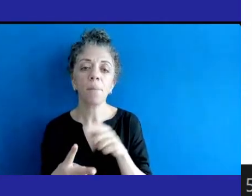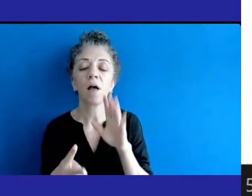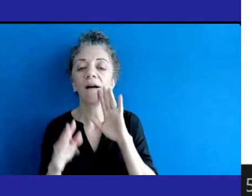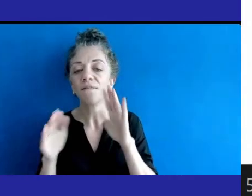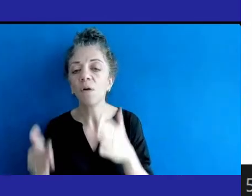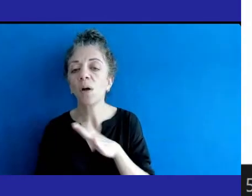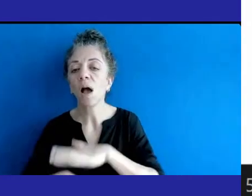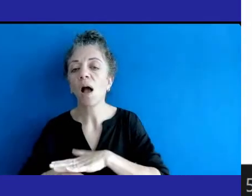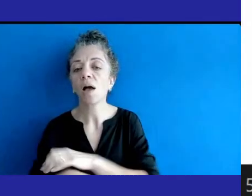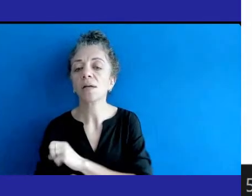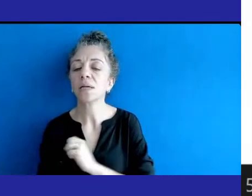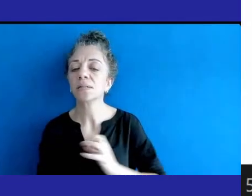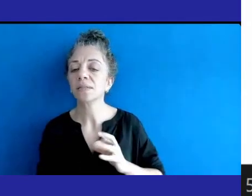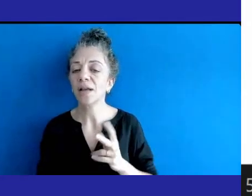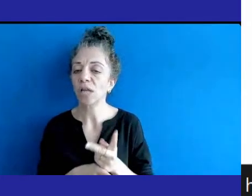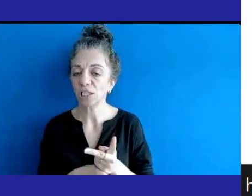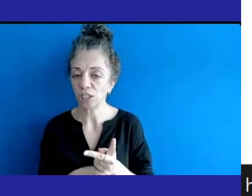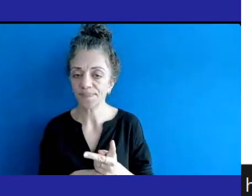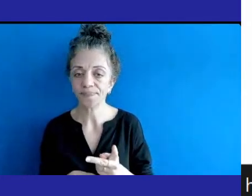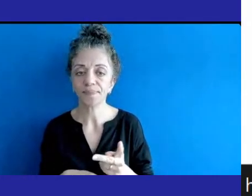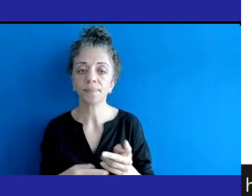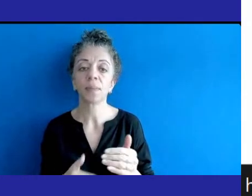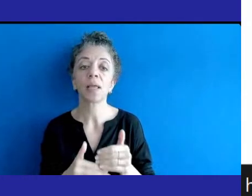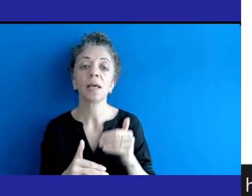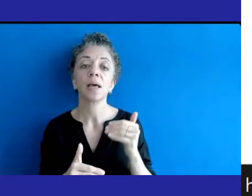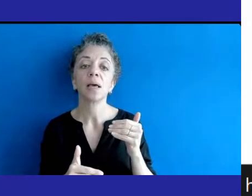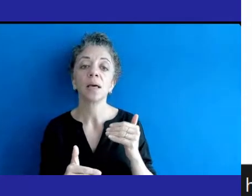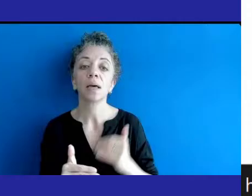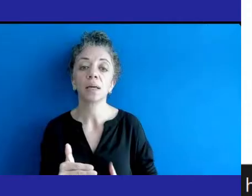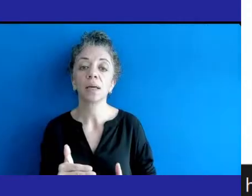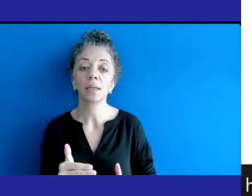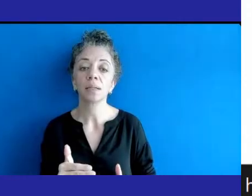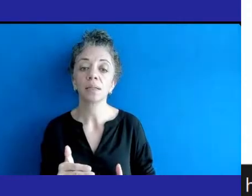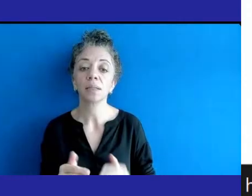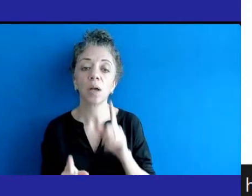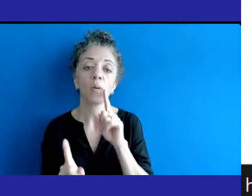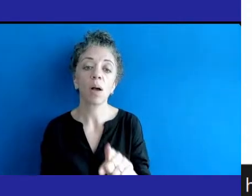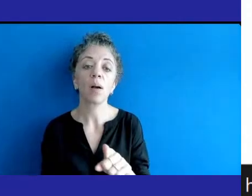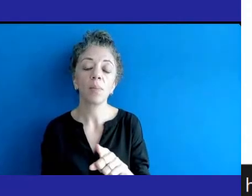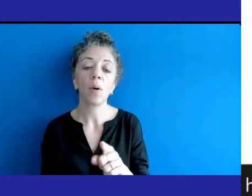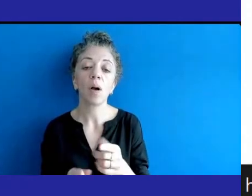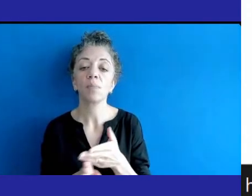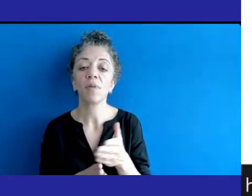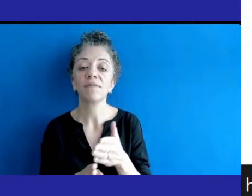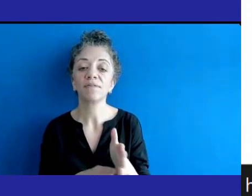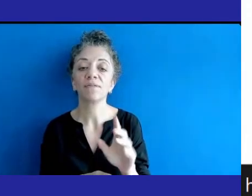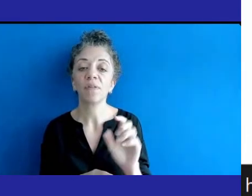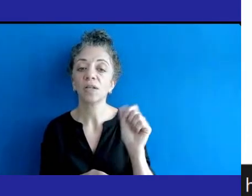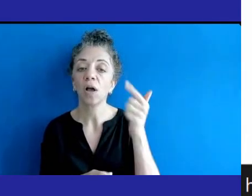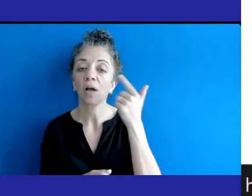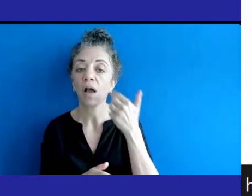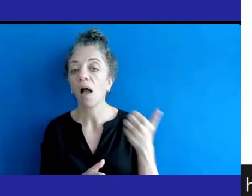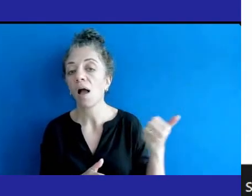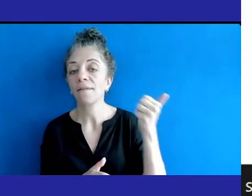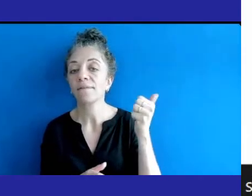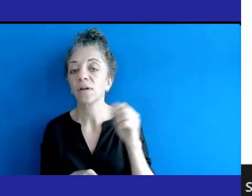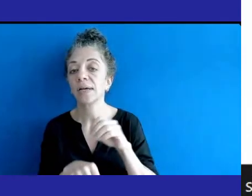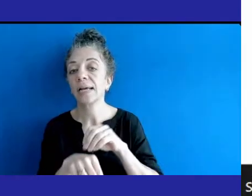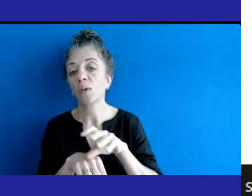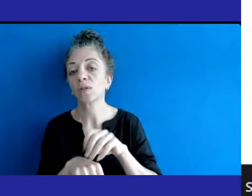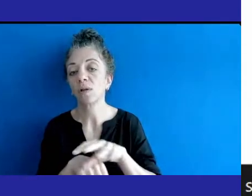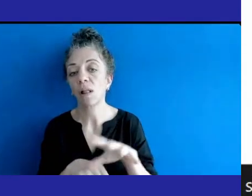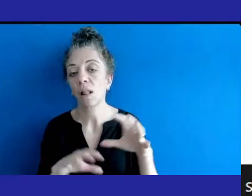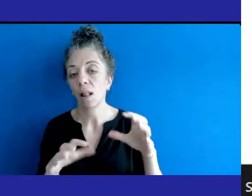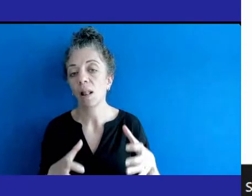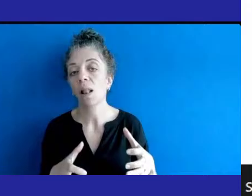staff retention. Next slide, which is our report of professional governance councils. We have over 211 councils right now, which